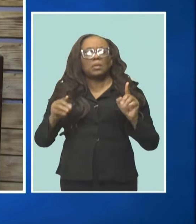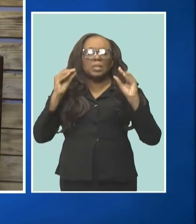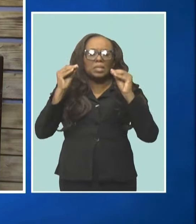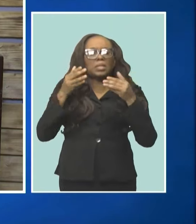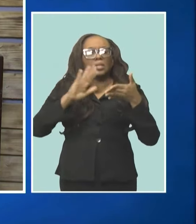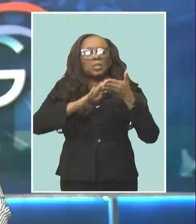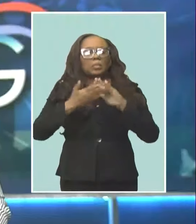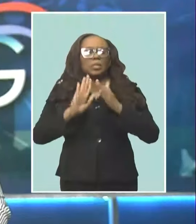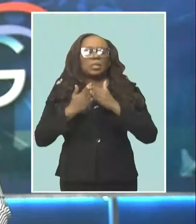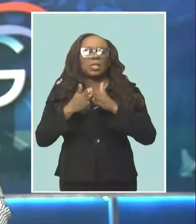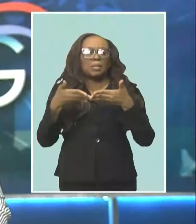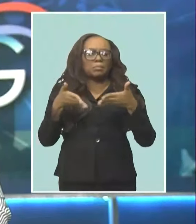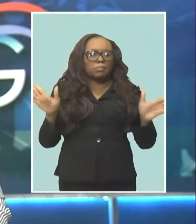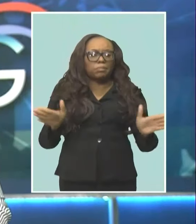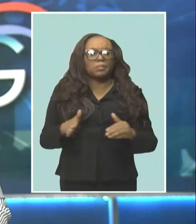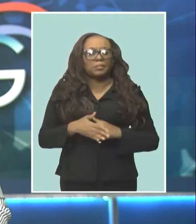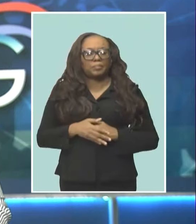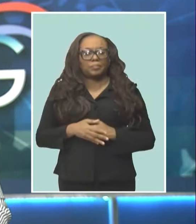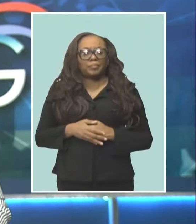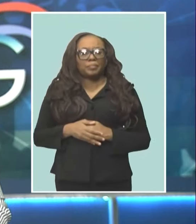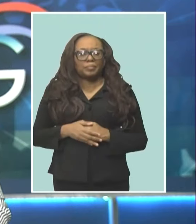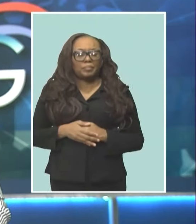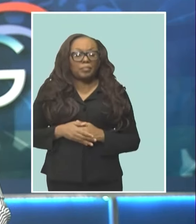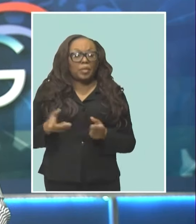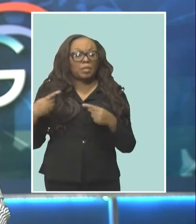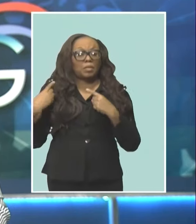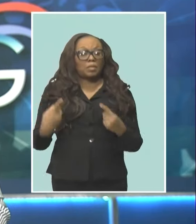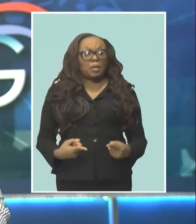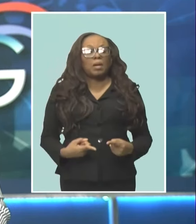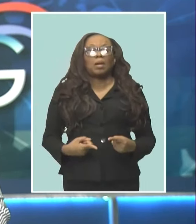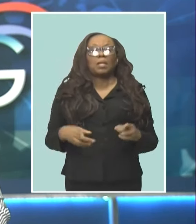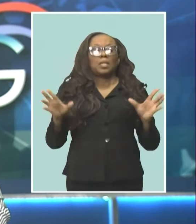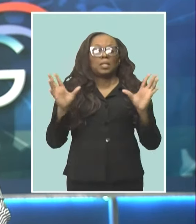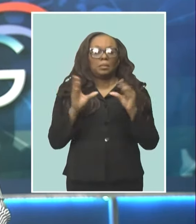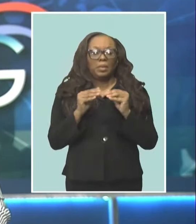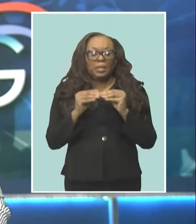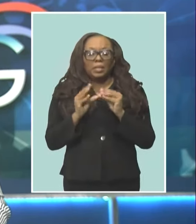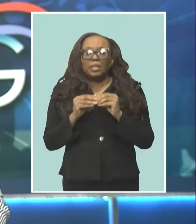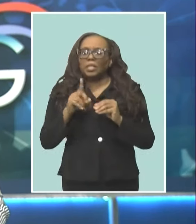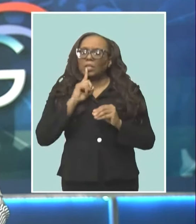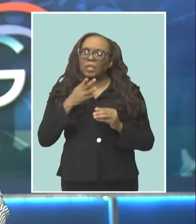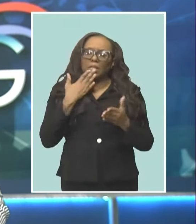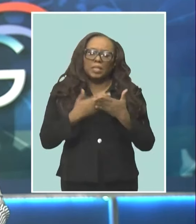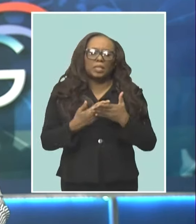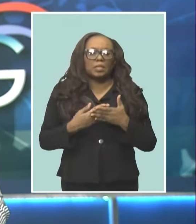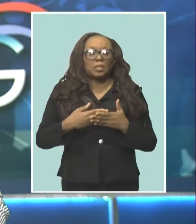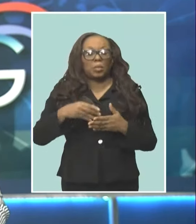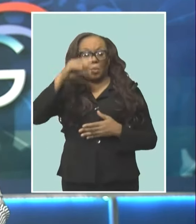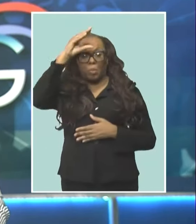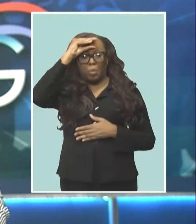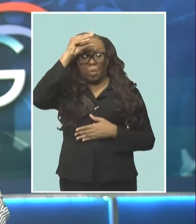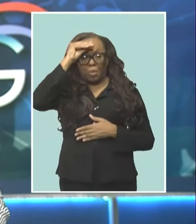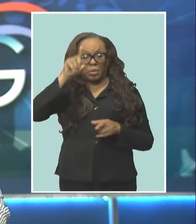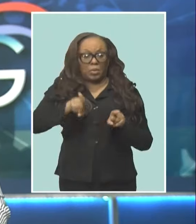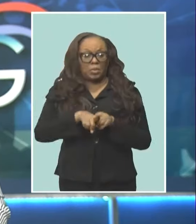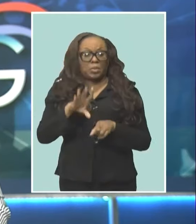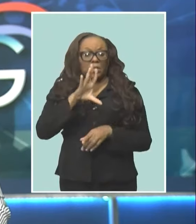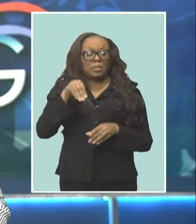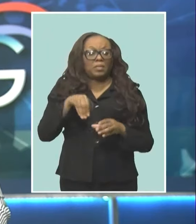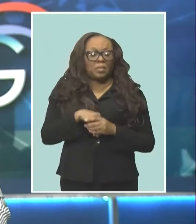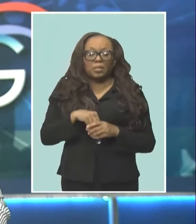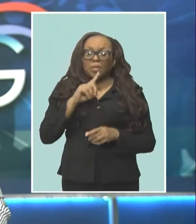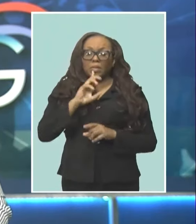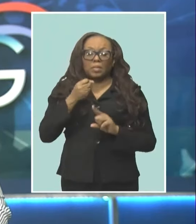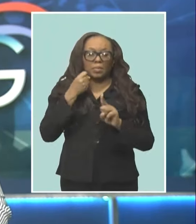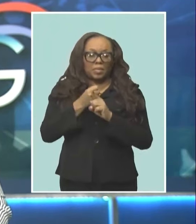within Barbados. Ms. Aline says so far the sessions have been running very well, and boys are also part of the sessions, which has